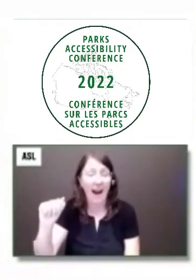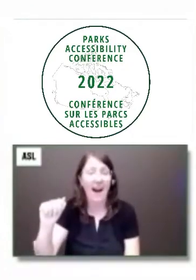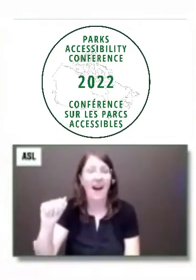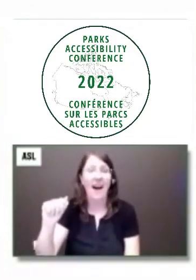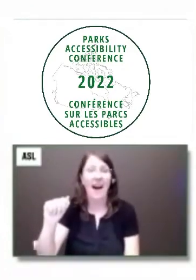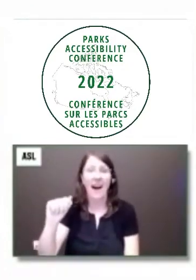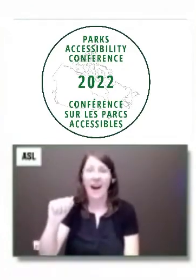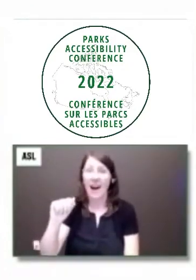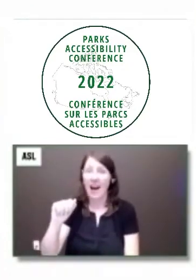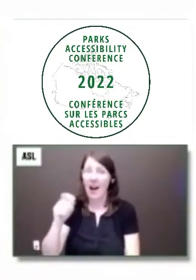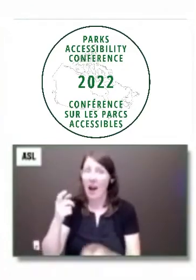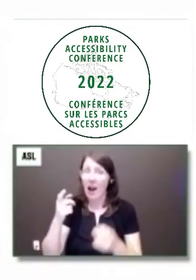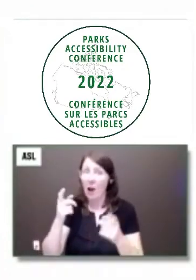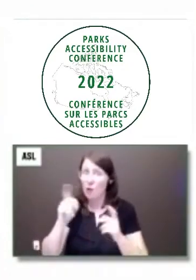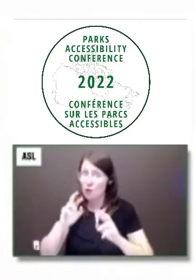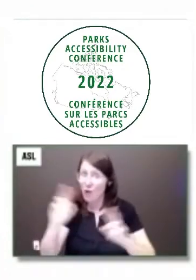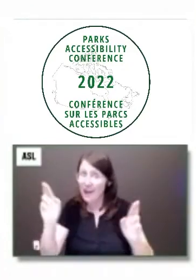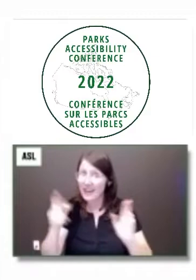widely.